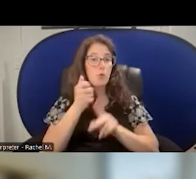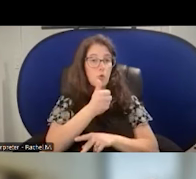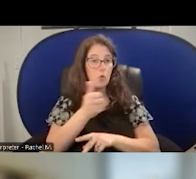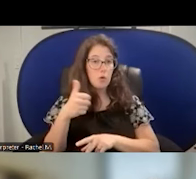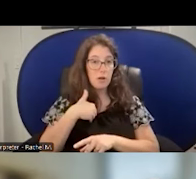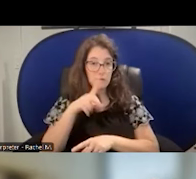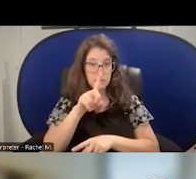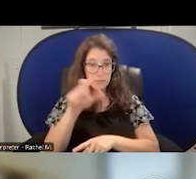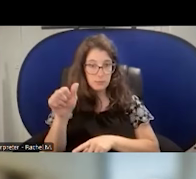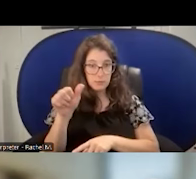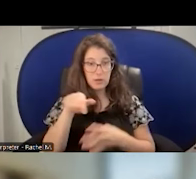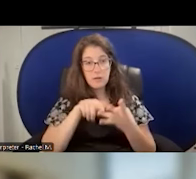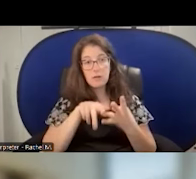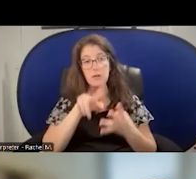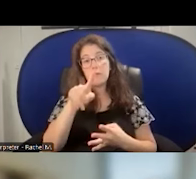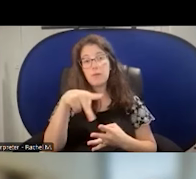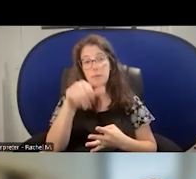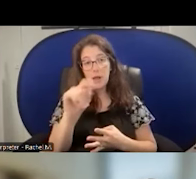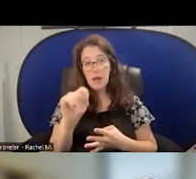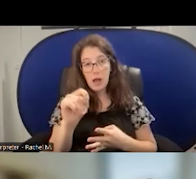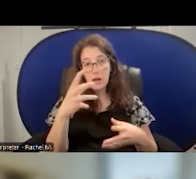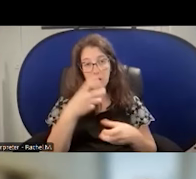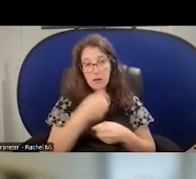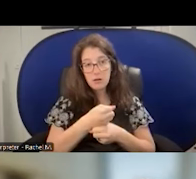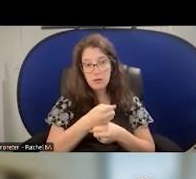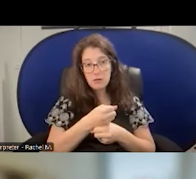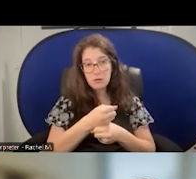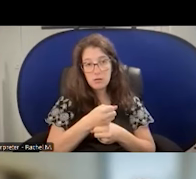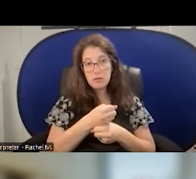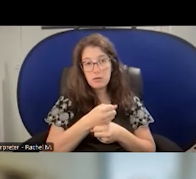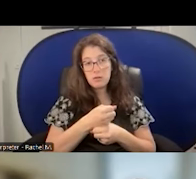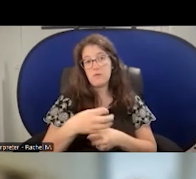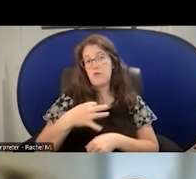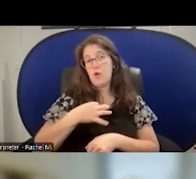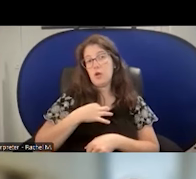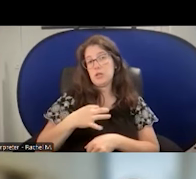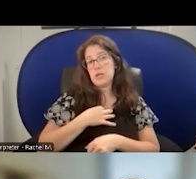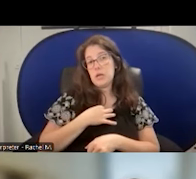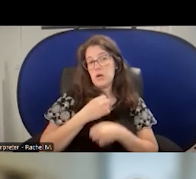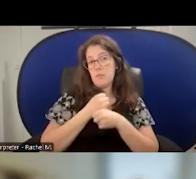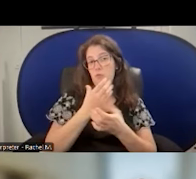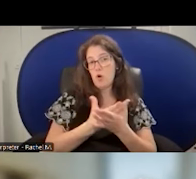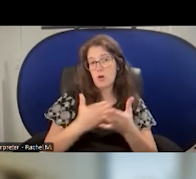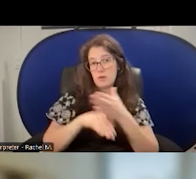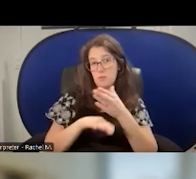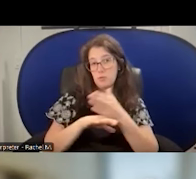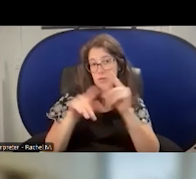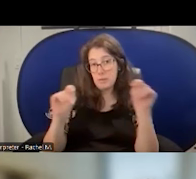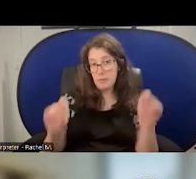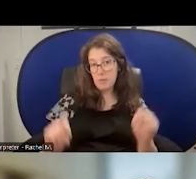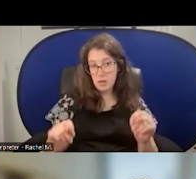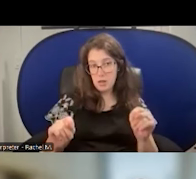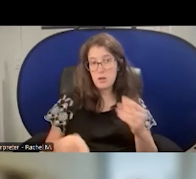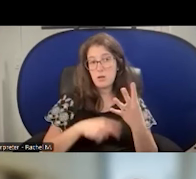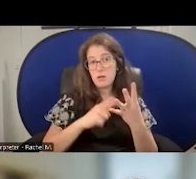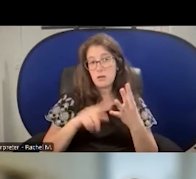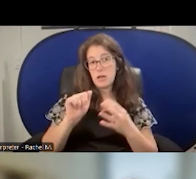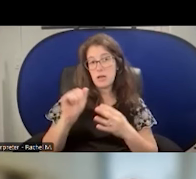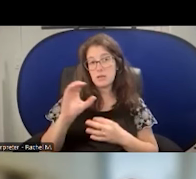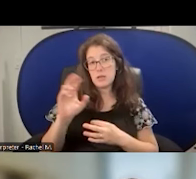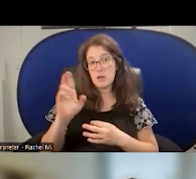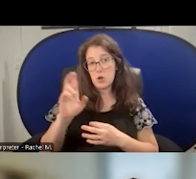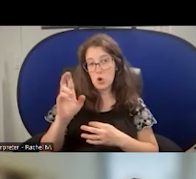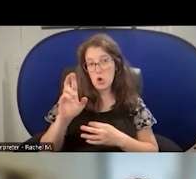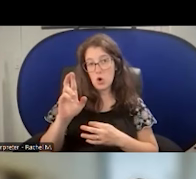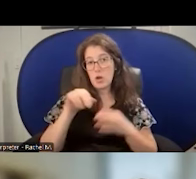terms VPAT, which stands for Voluntary Product Accessibility Template, and ACR,